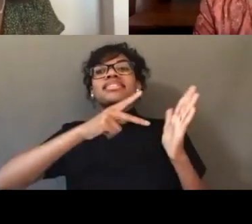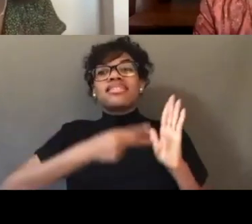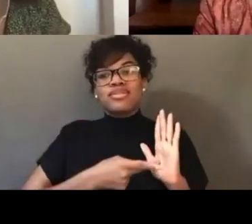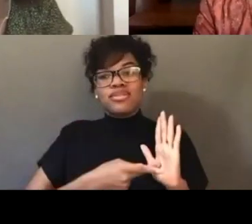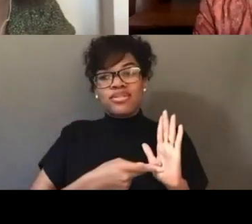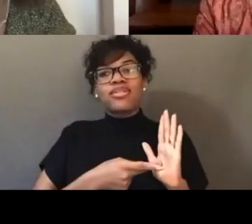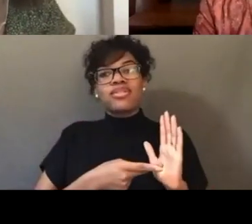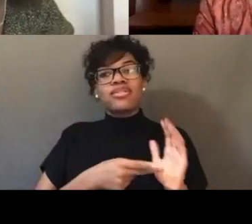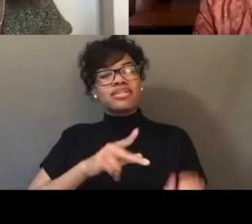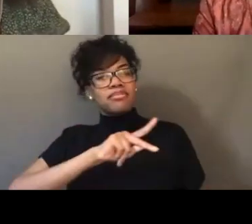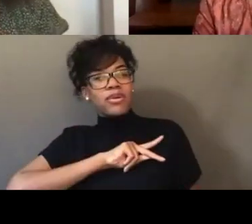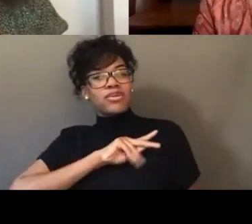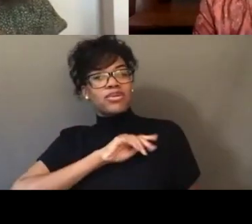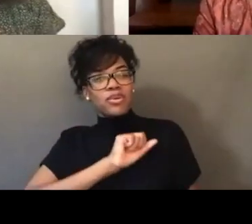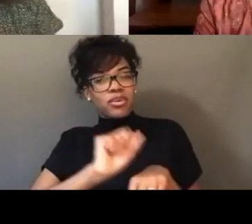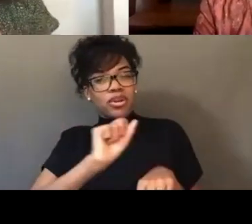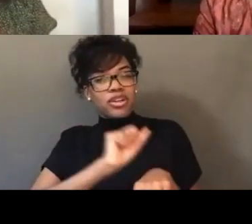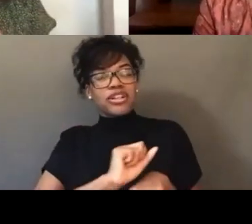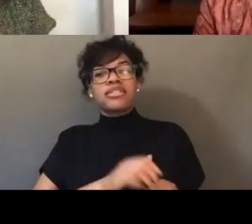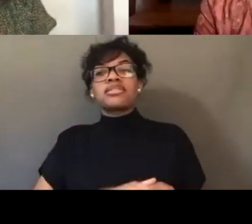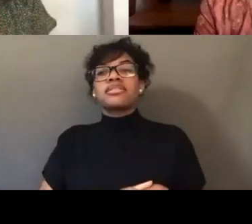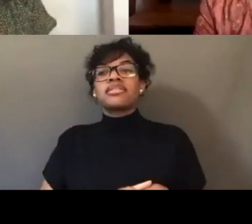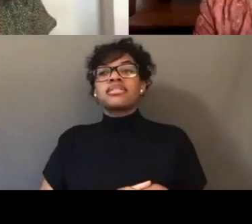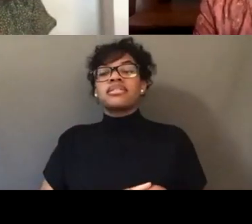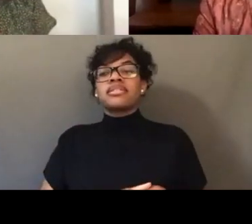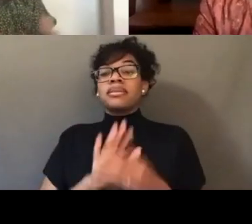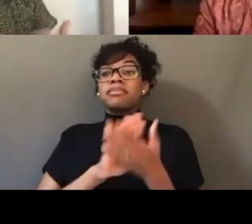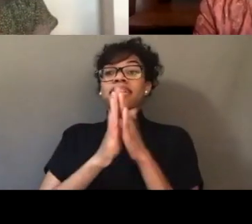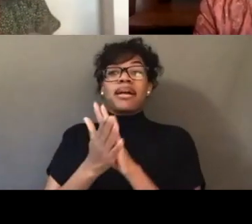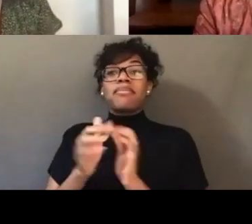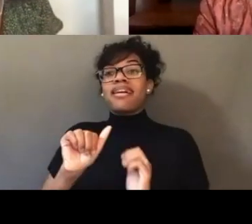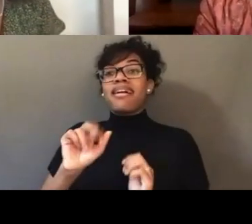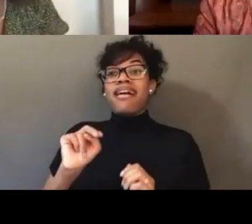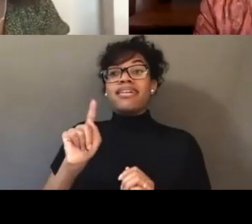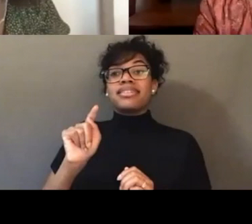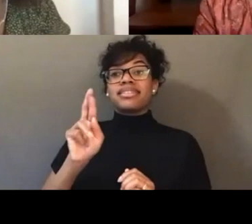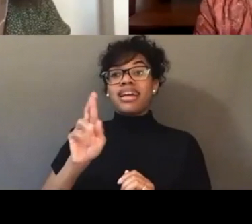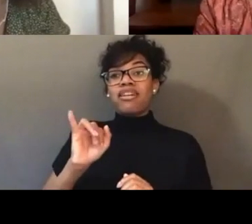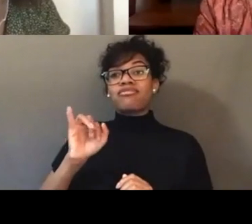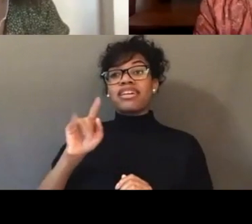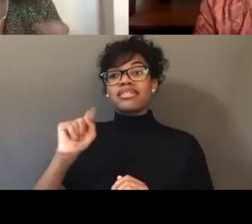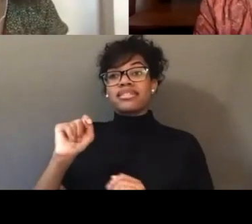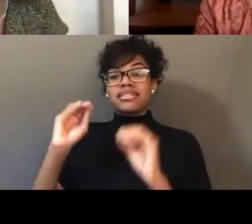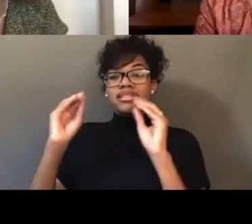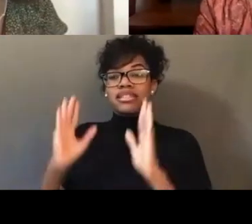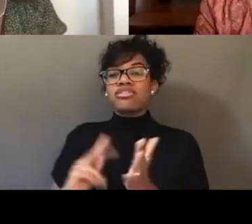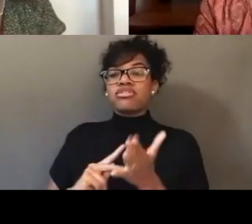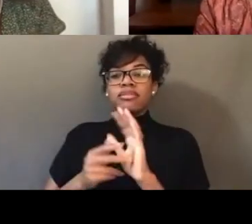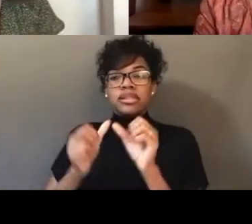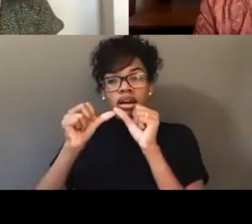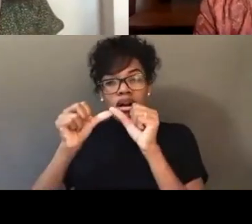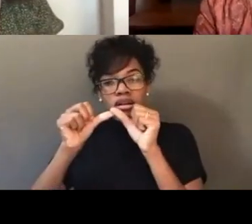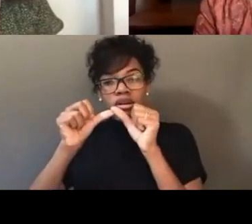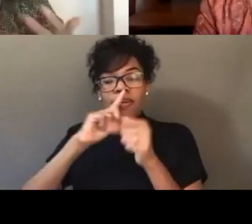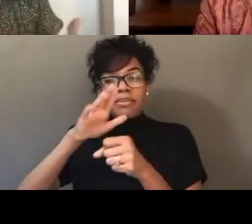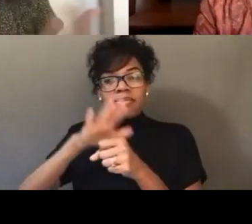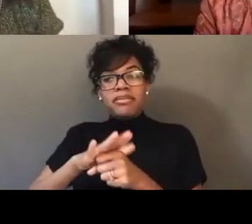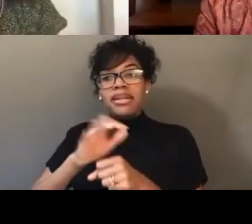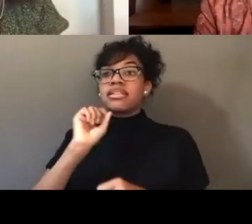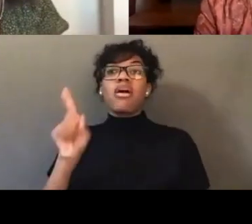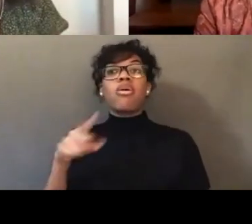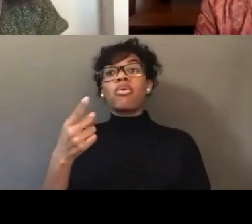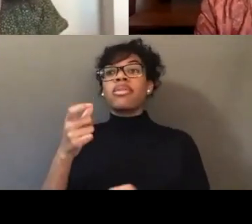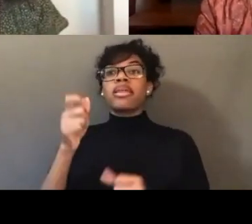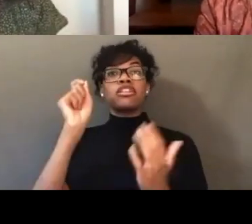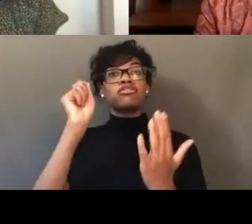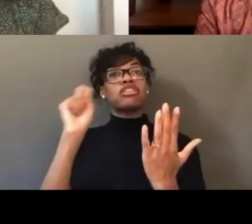educator is an ongoing commitment. I saw something somewhere that said, being an anti-racist educator is not an identity or a checklist, right? It